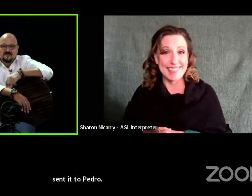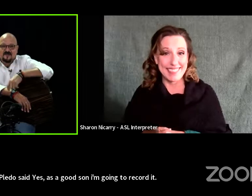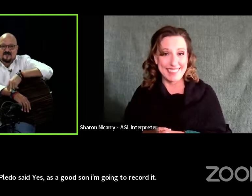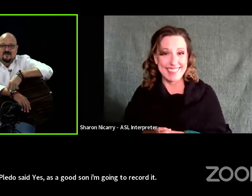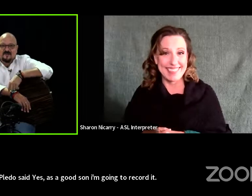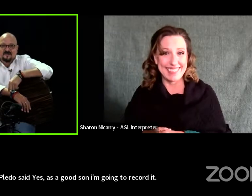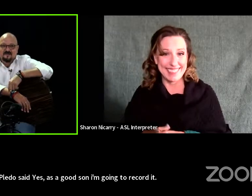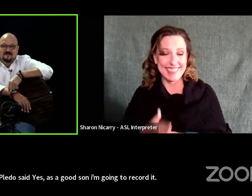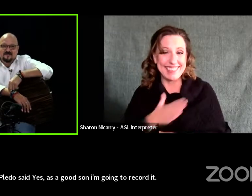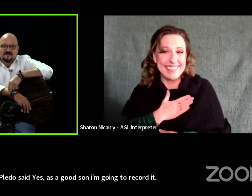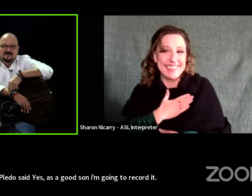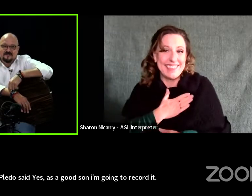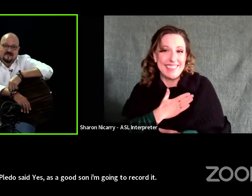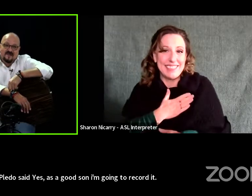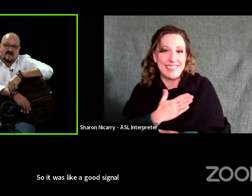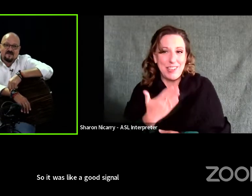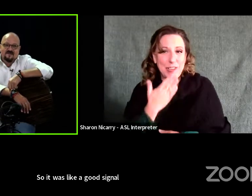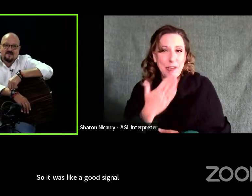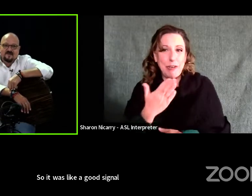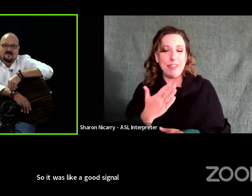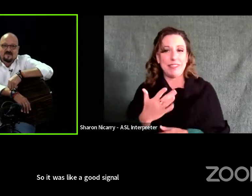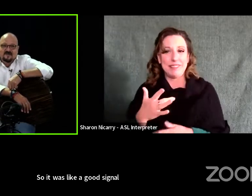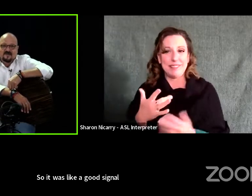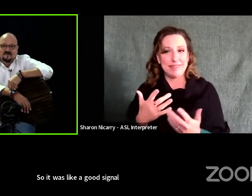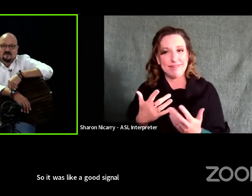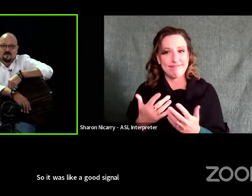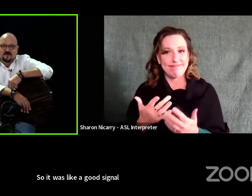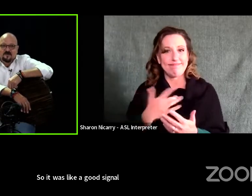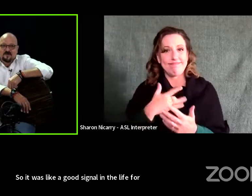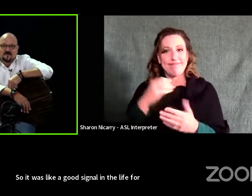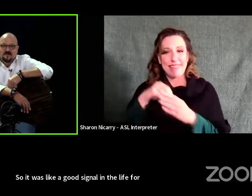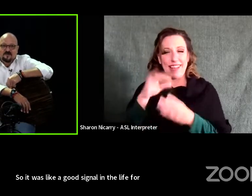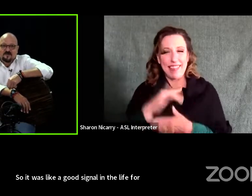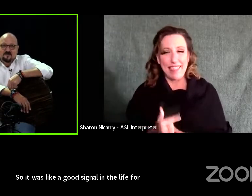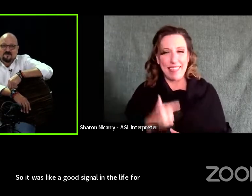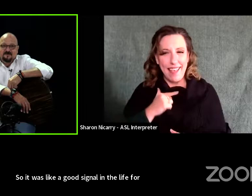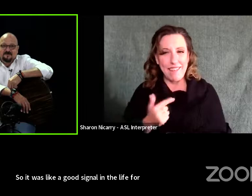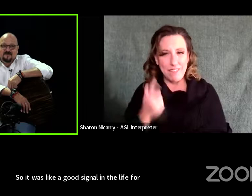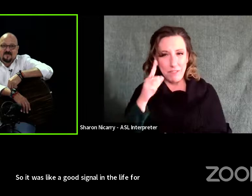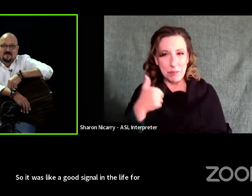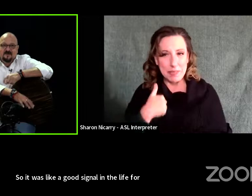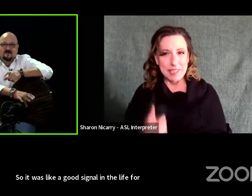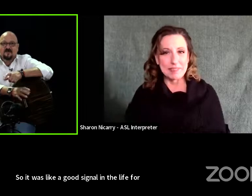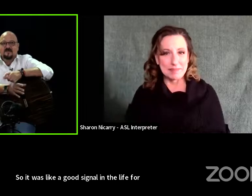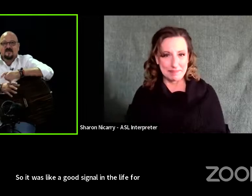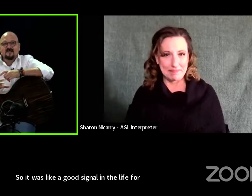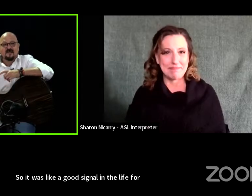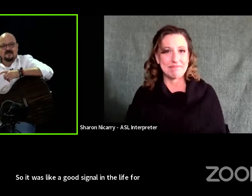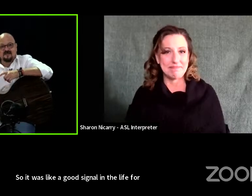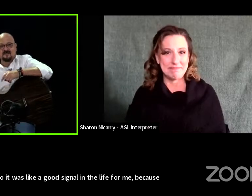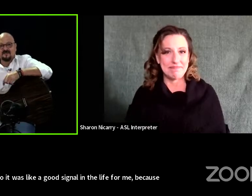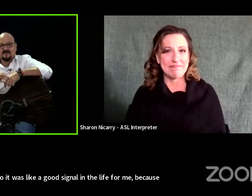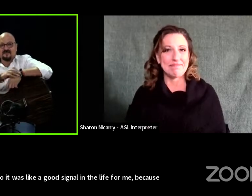good signal in the life for me, because it opens